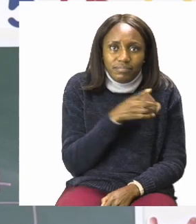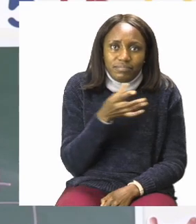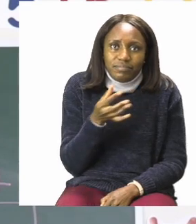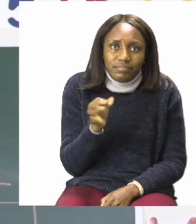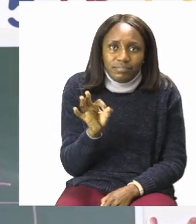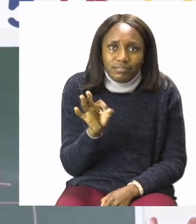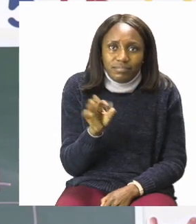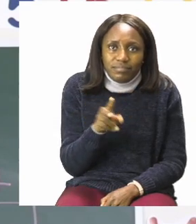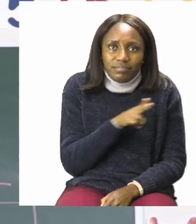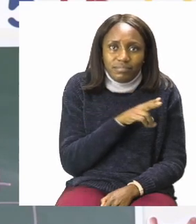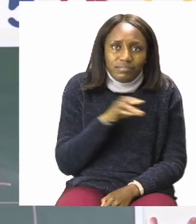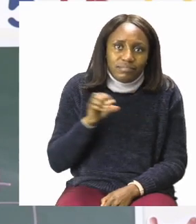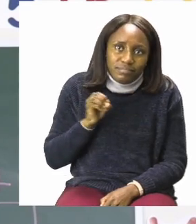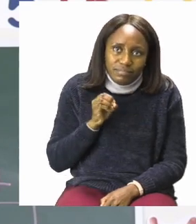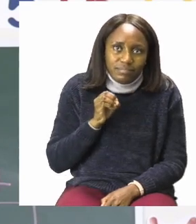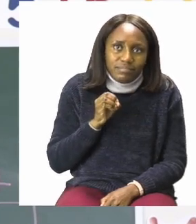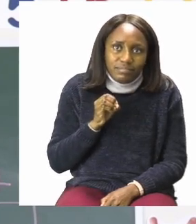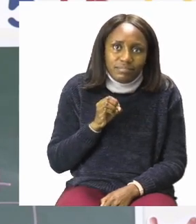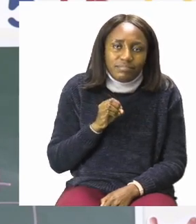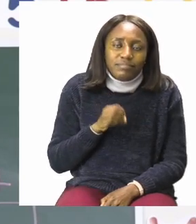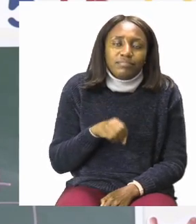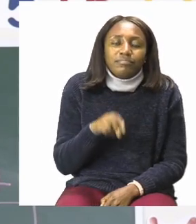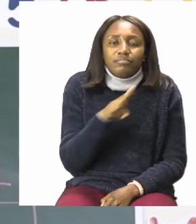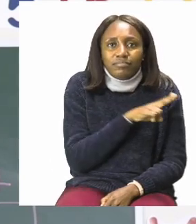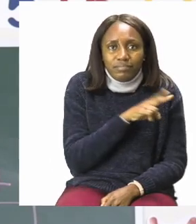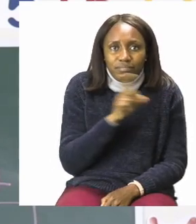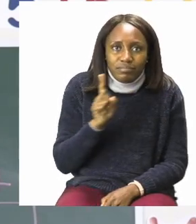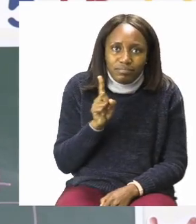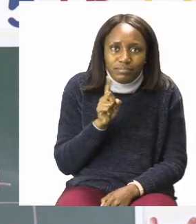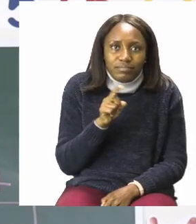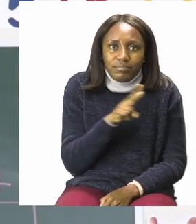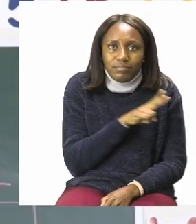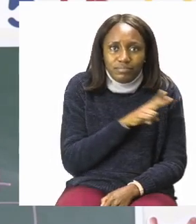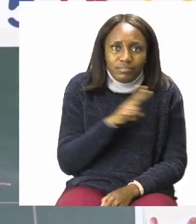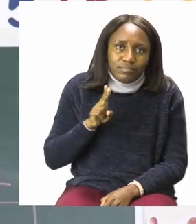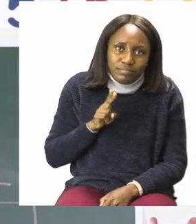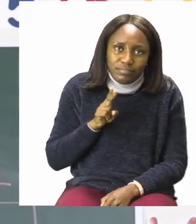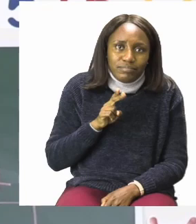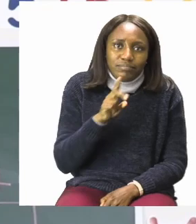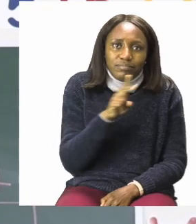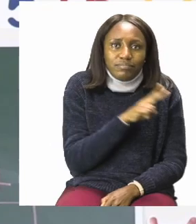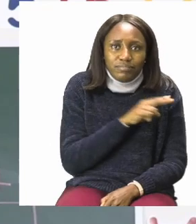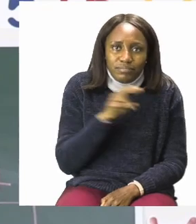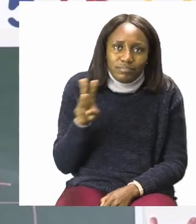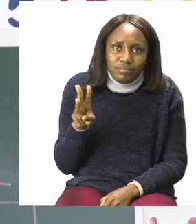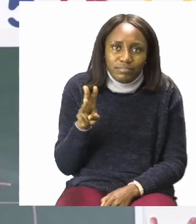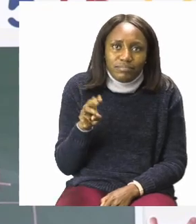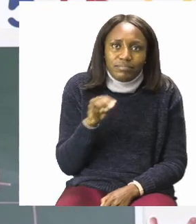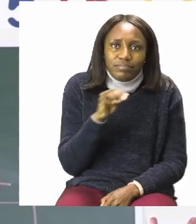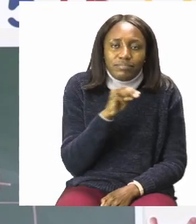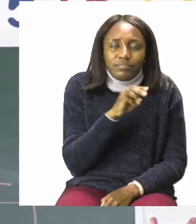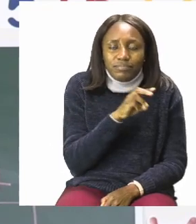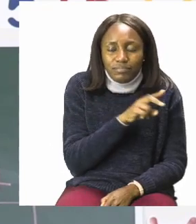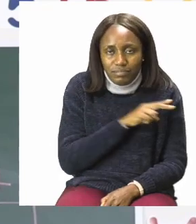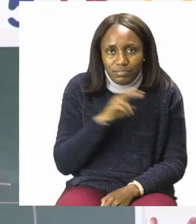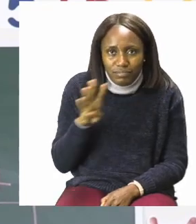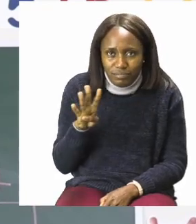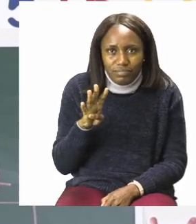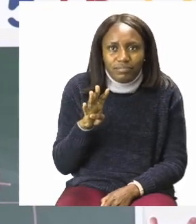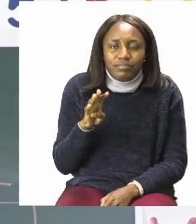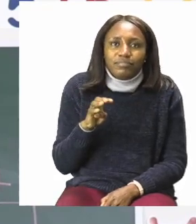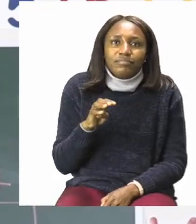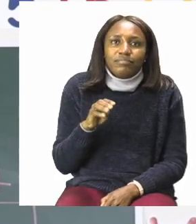18, 19, 20, 21, 22, 23,